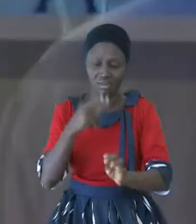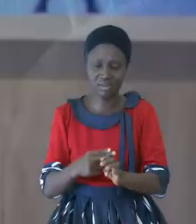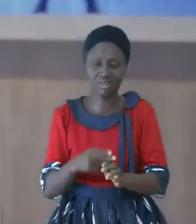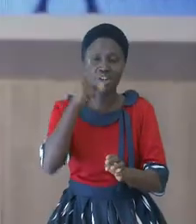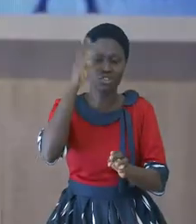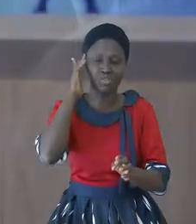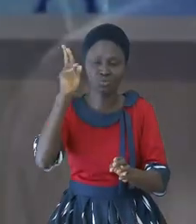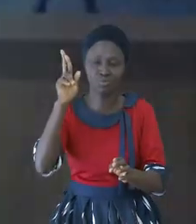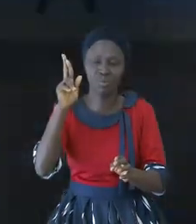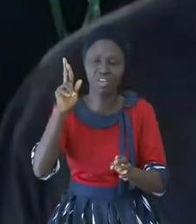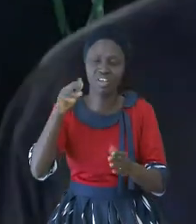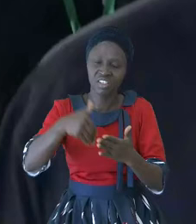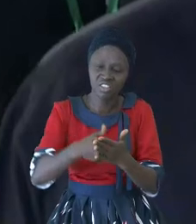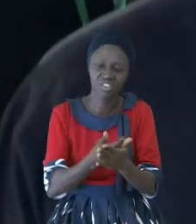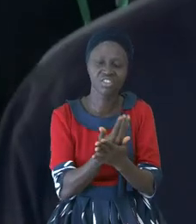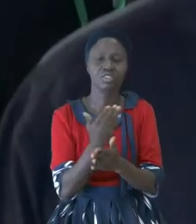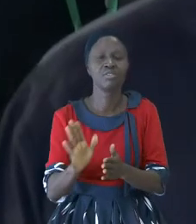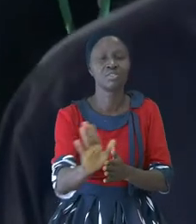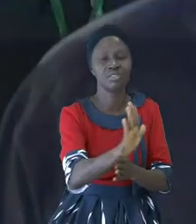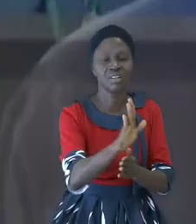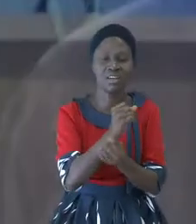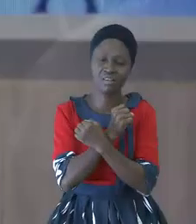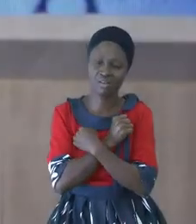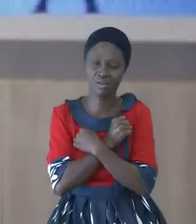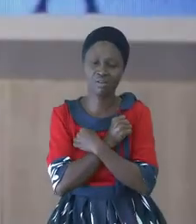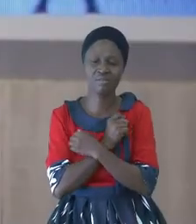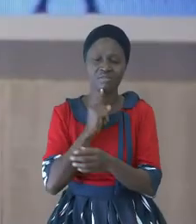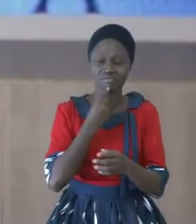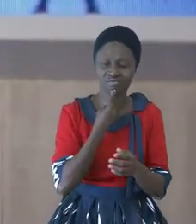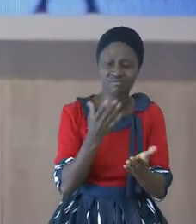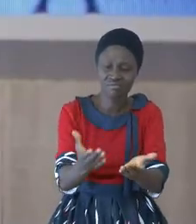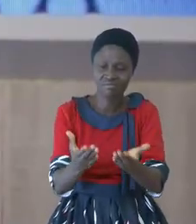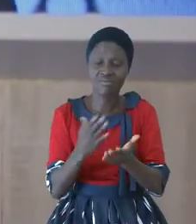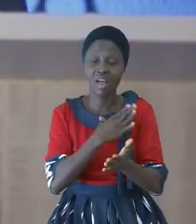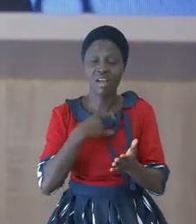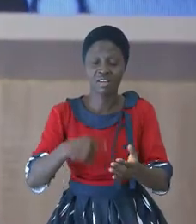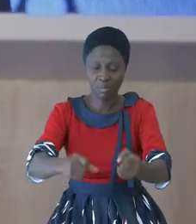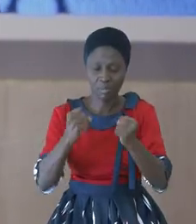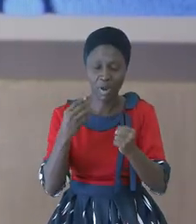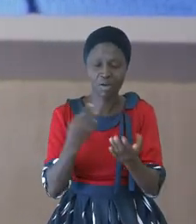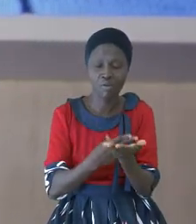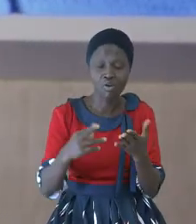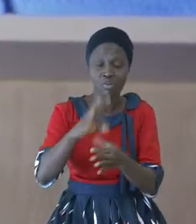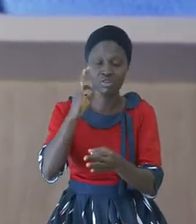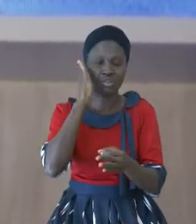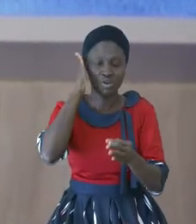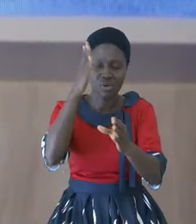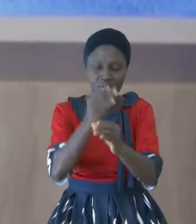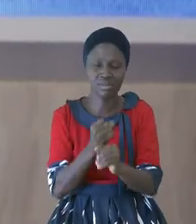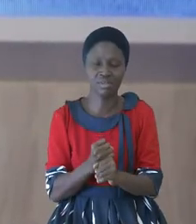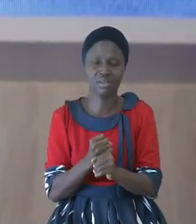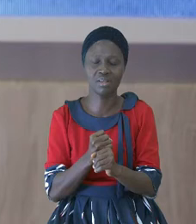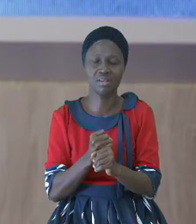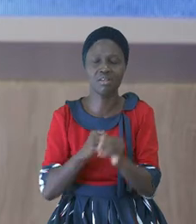their love, Amen. Their passion, and the power of the Holy Ghost will take root in every